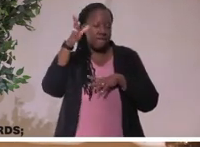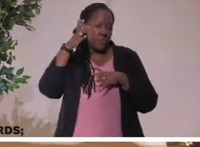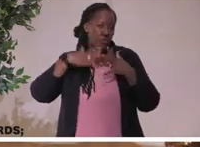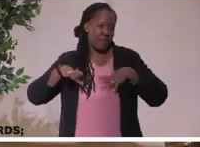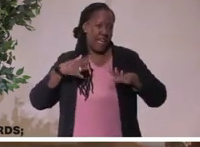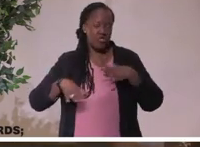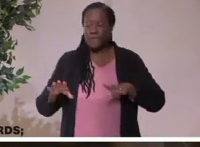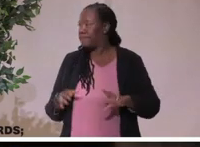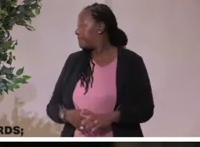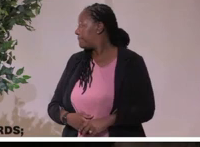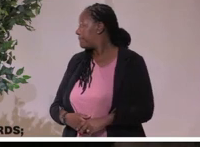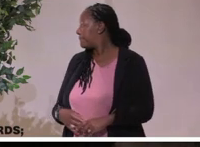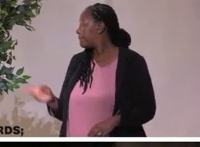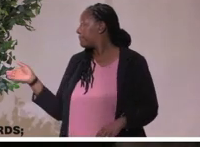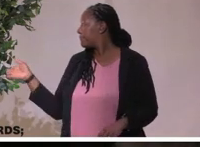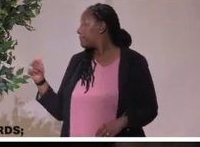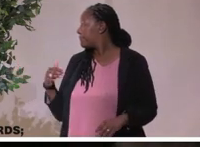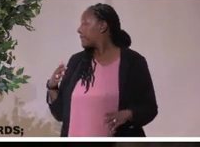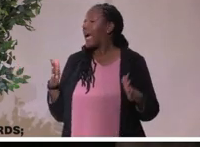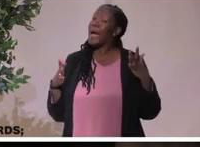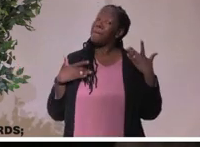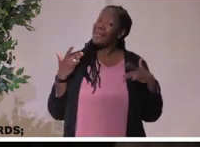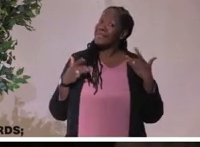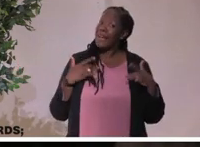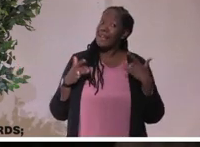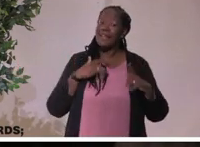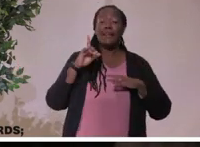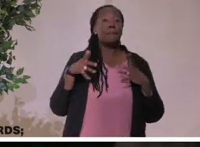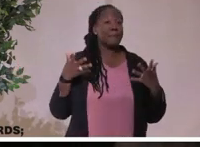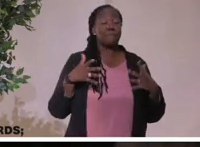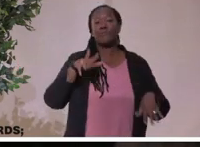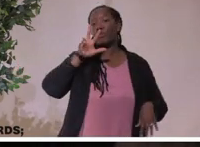today? Well, I'm excited about 3D,